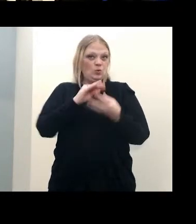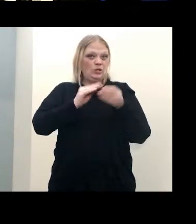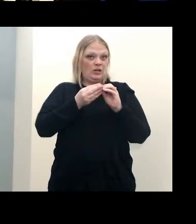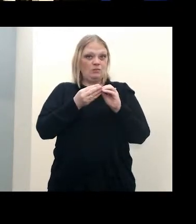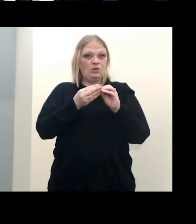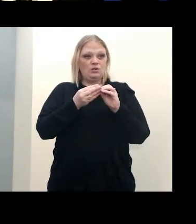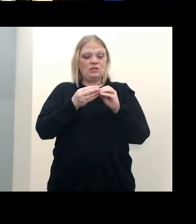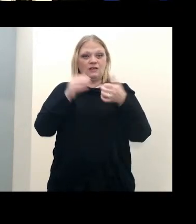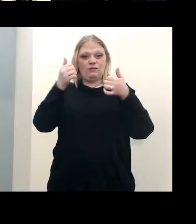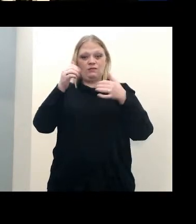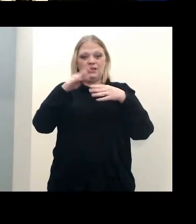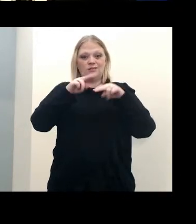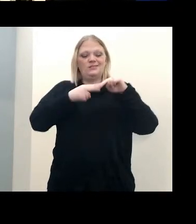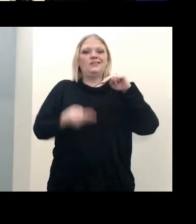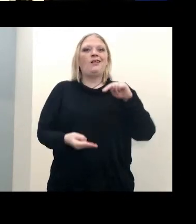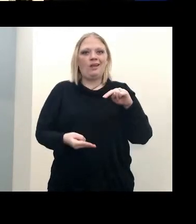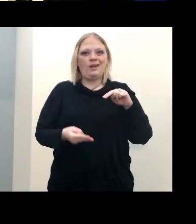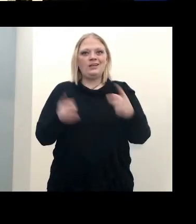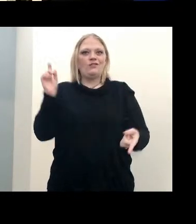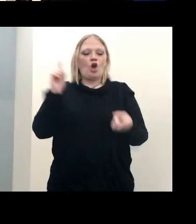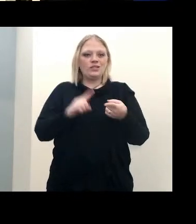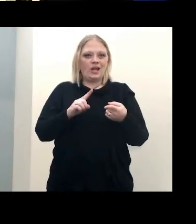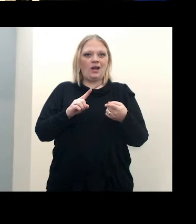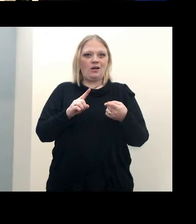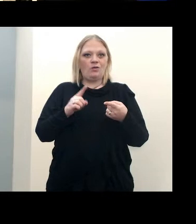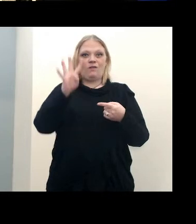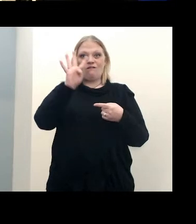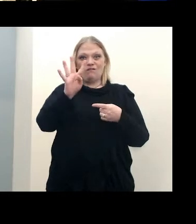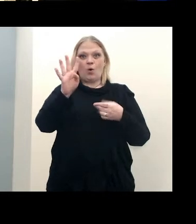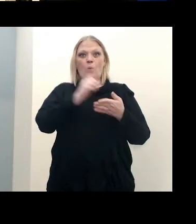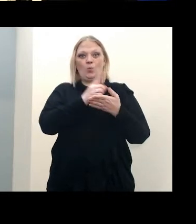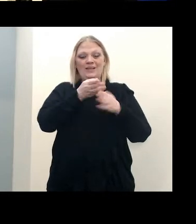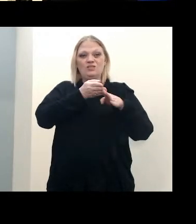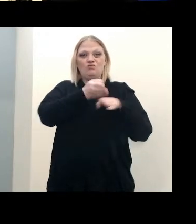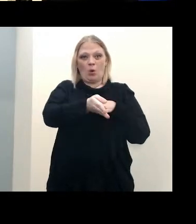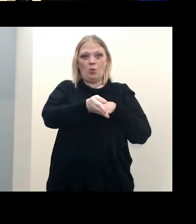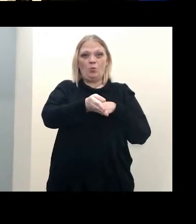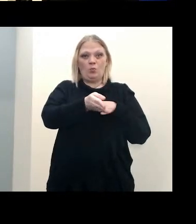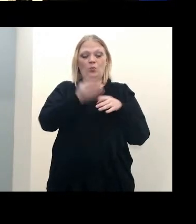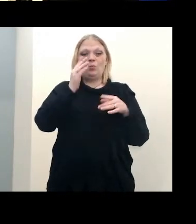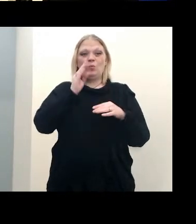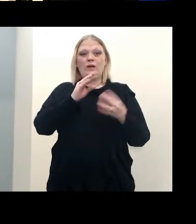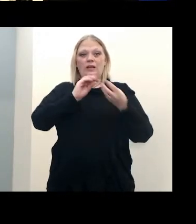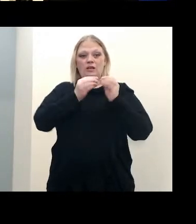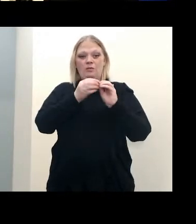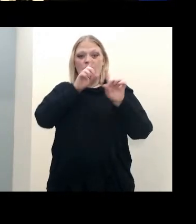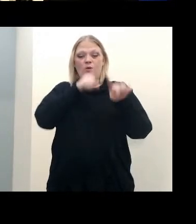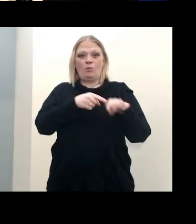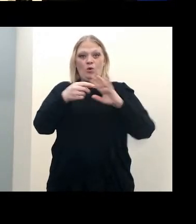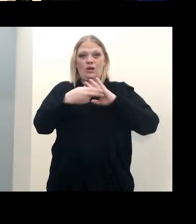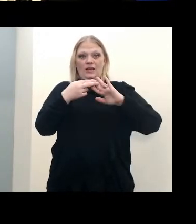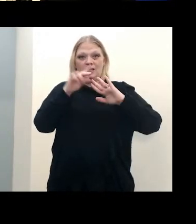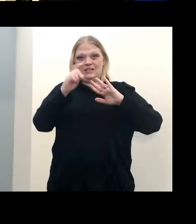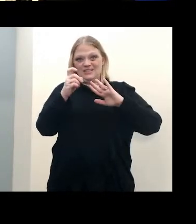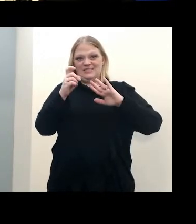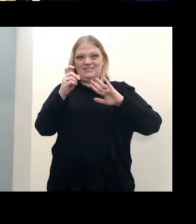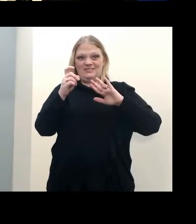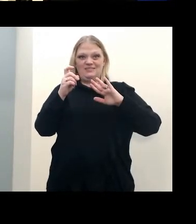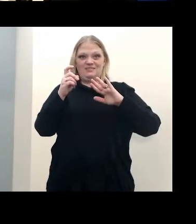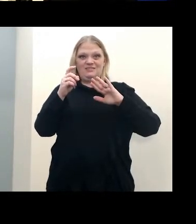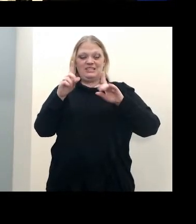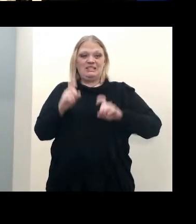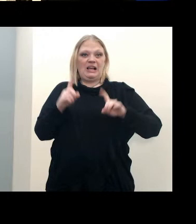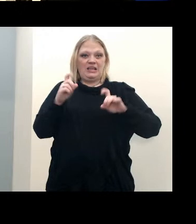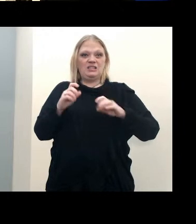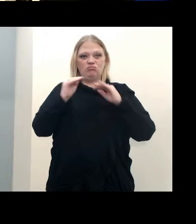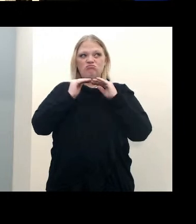weeks in a row. They're down 6% from the previous week, and the number of reported diagnostic tests are steady from the